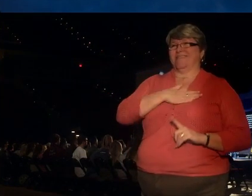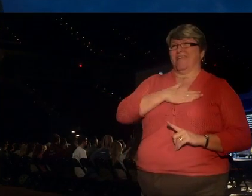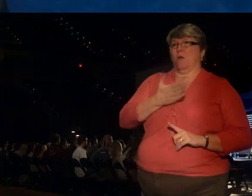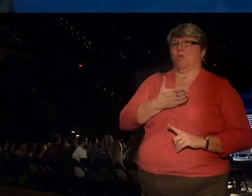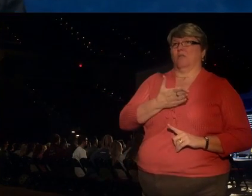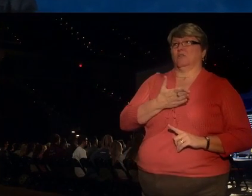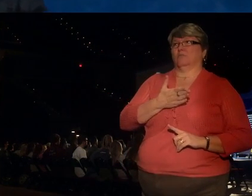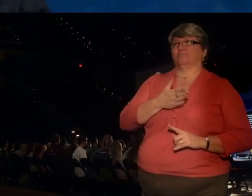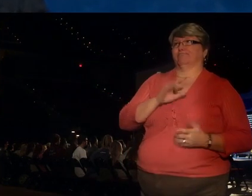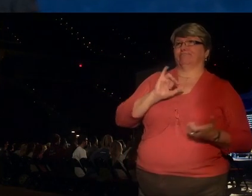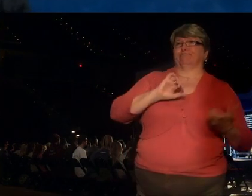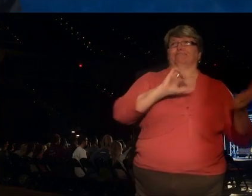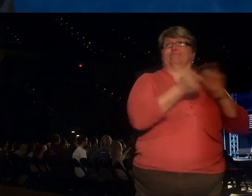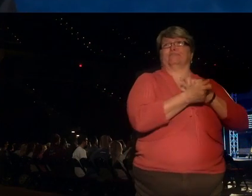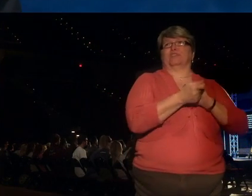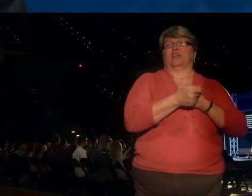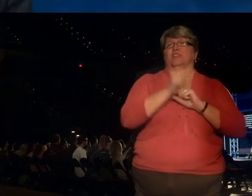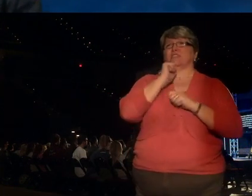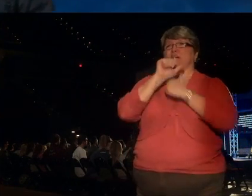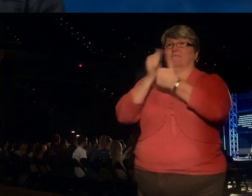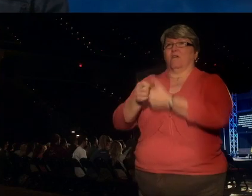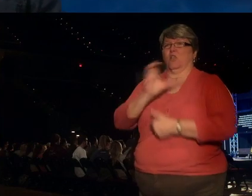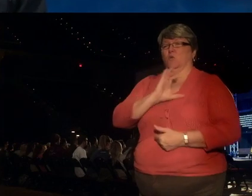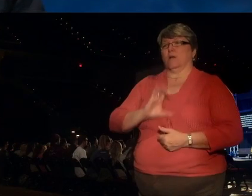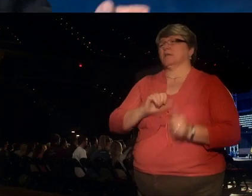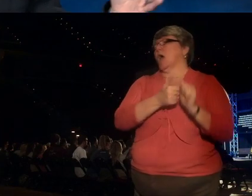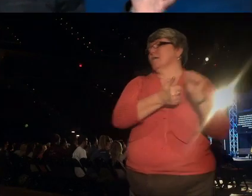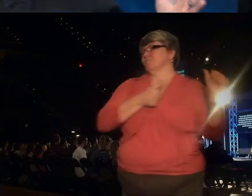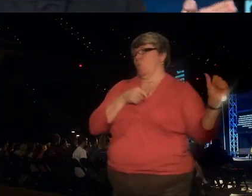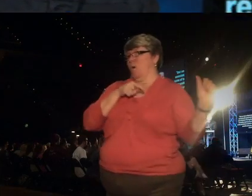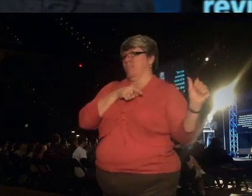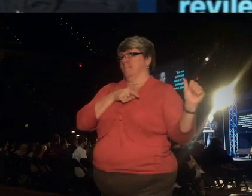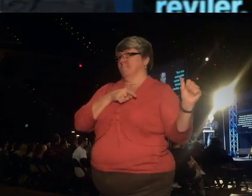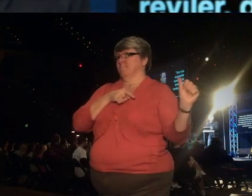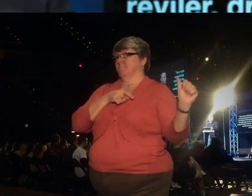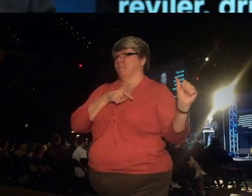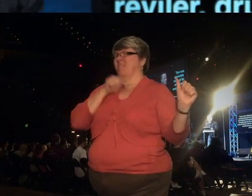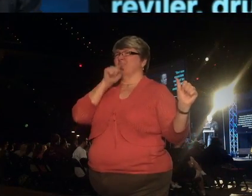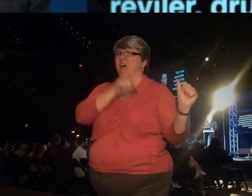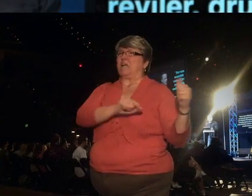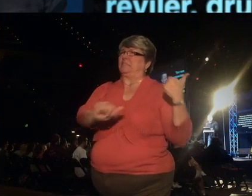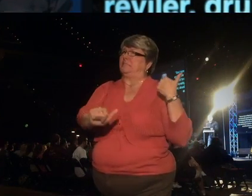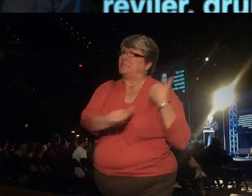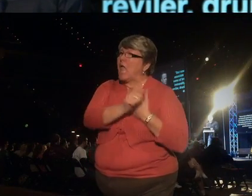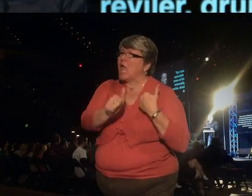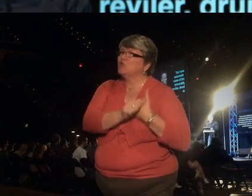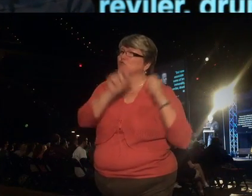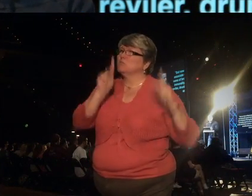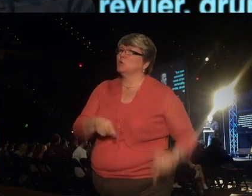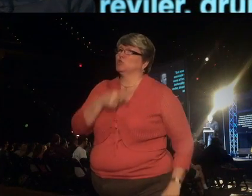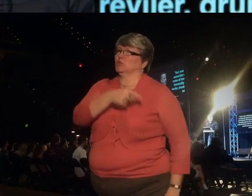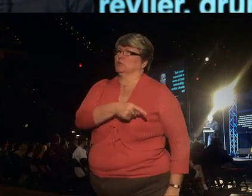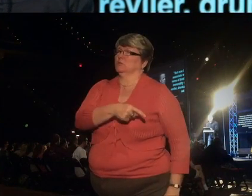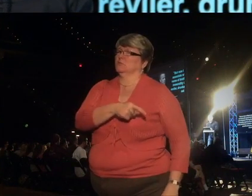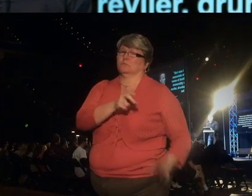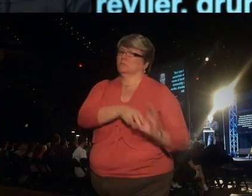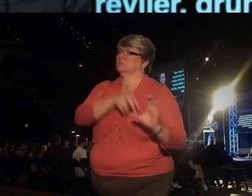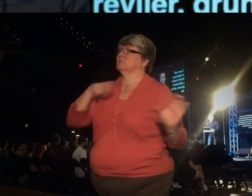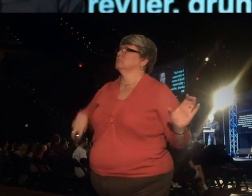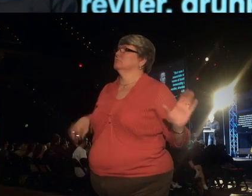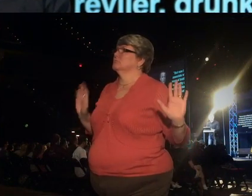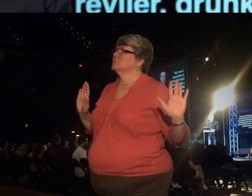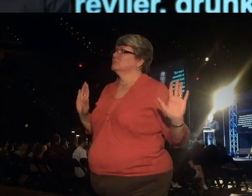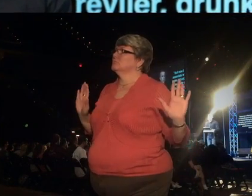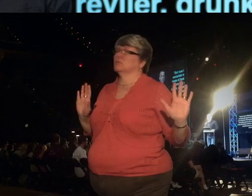tenets of Christ, he says, you stay away from that person. That's the most dangerous kind of person. You get out of there. You don't want